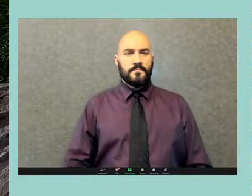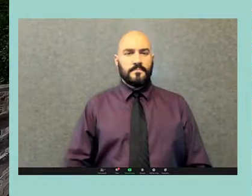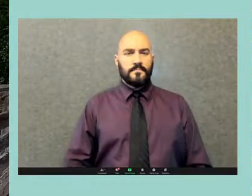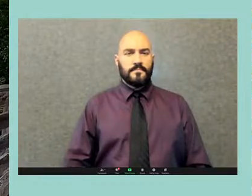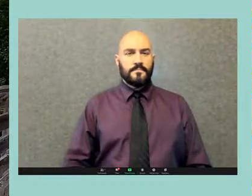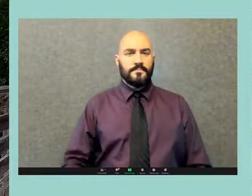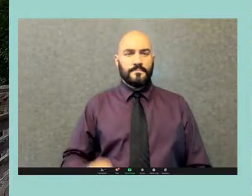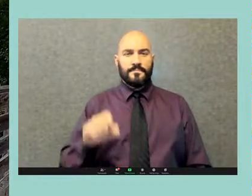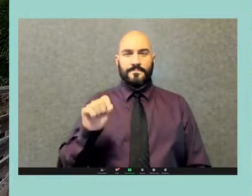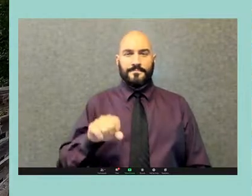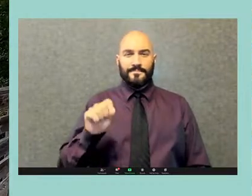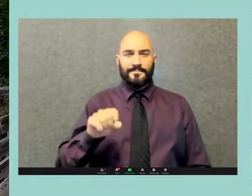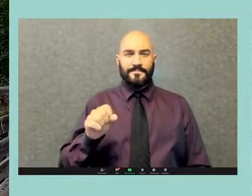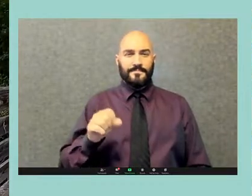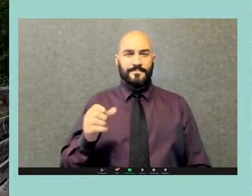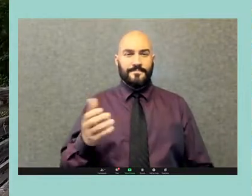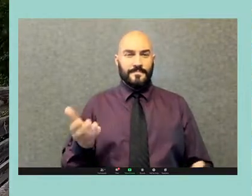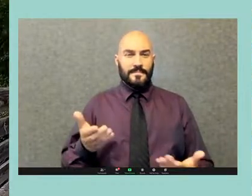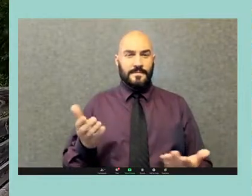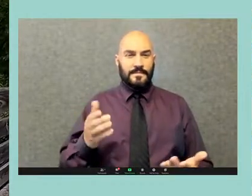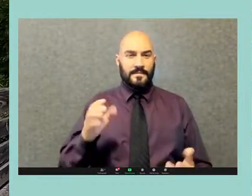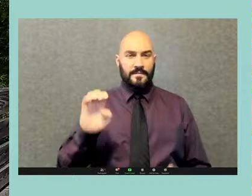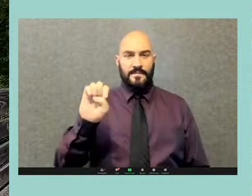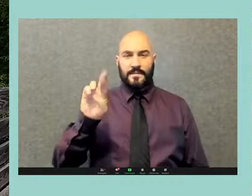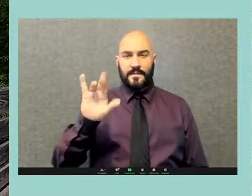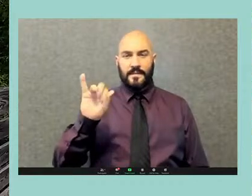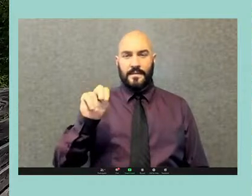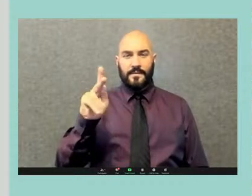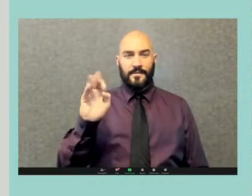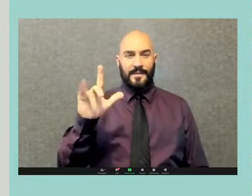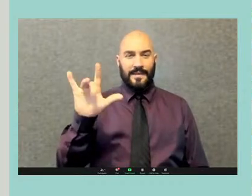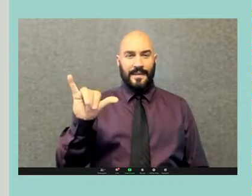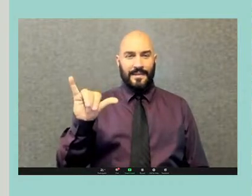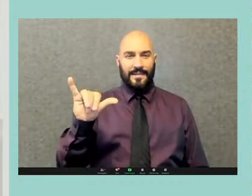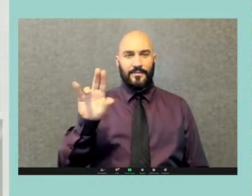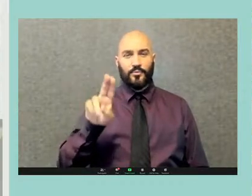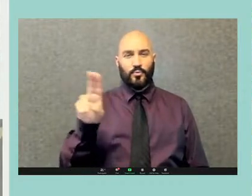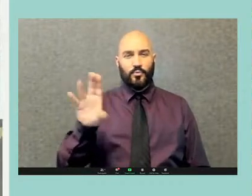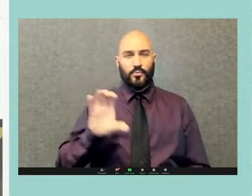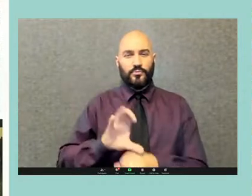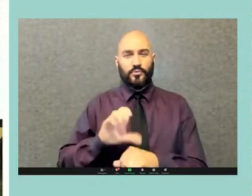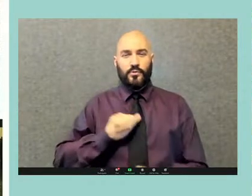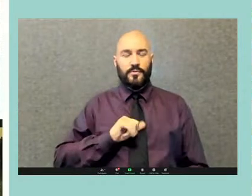Yep. Karen Kelly, Unitarian Church of Montpelier.